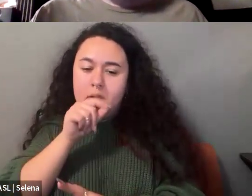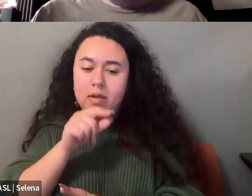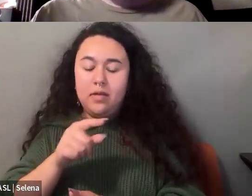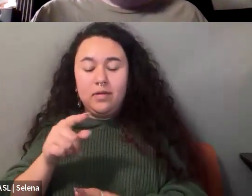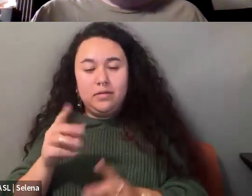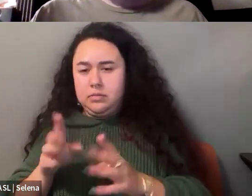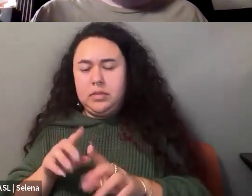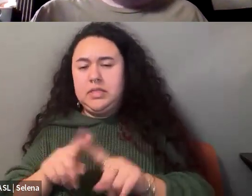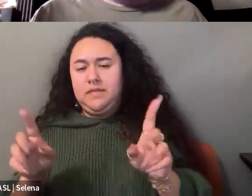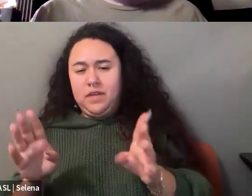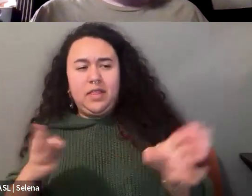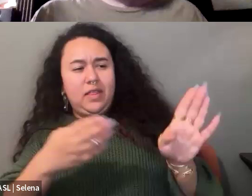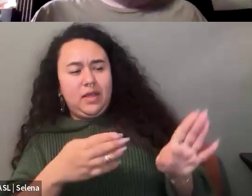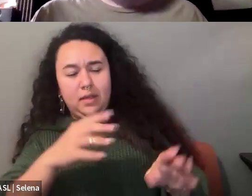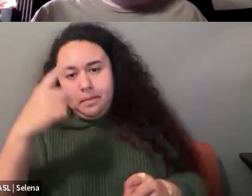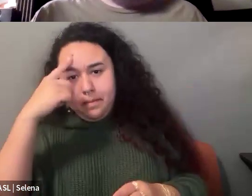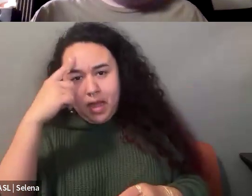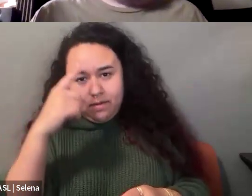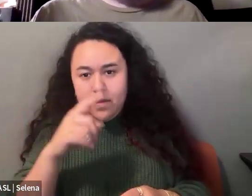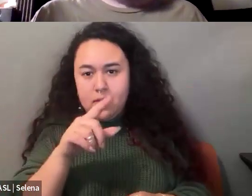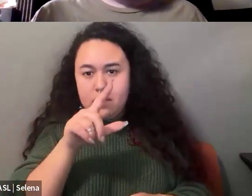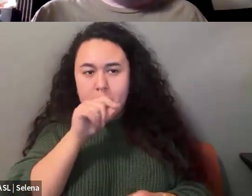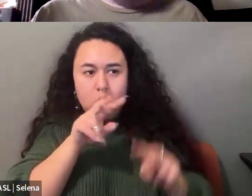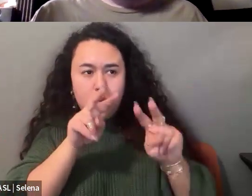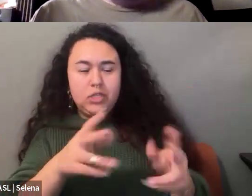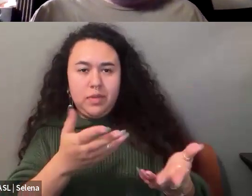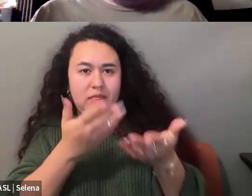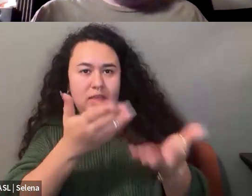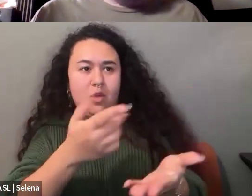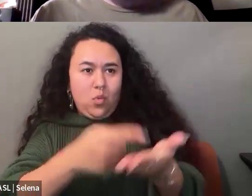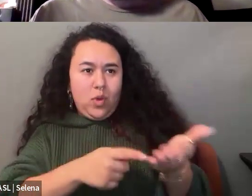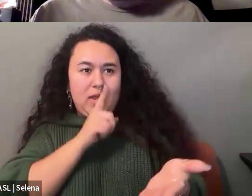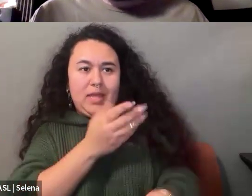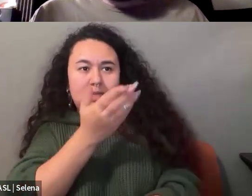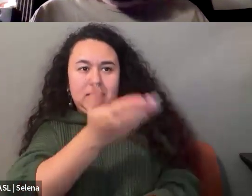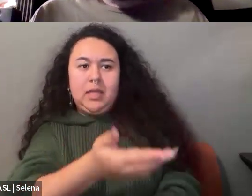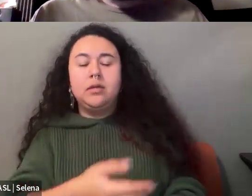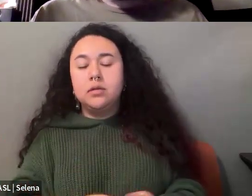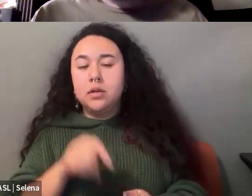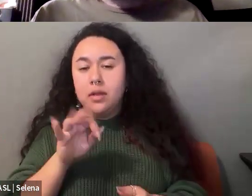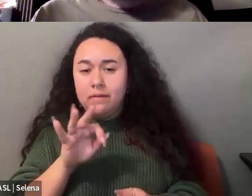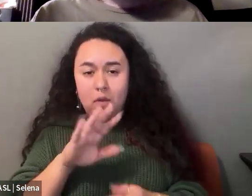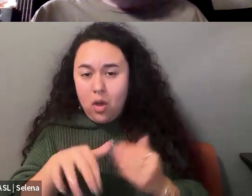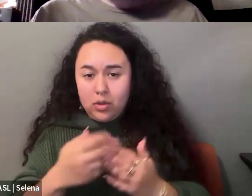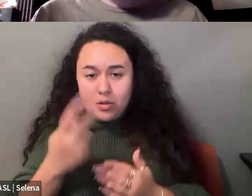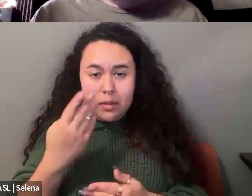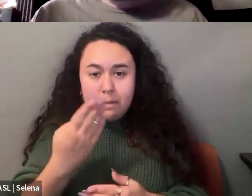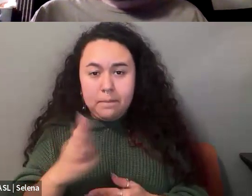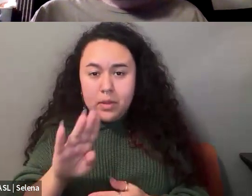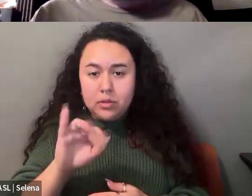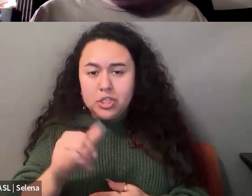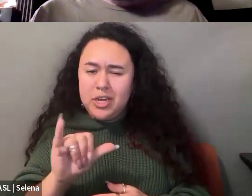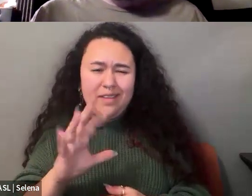mindful birding, I see it as, yeah, just being present with what is. If if all you see are blue jays, that's